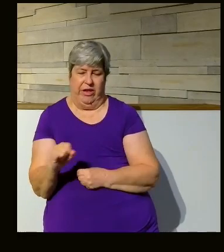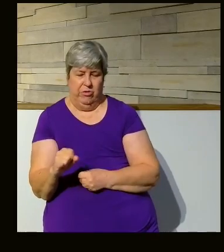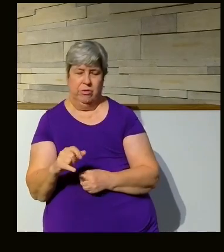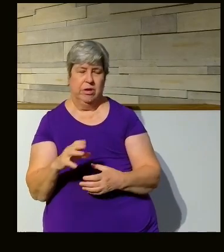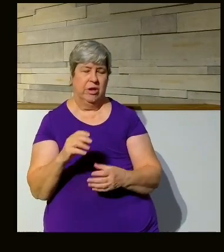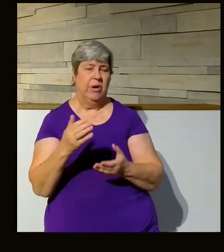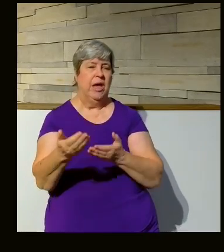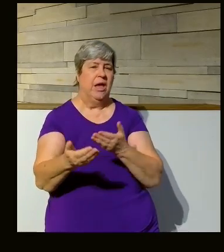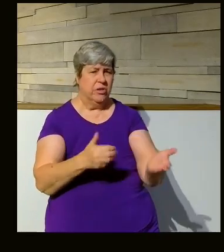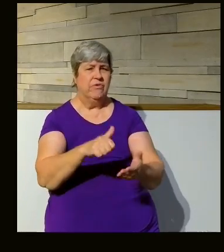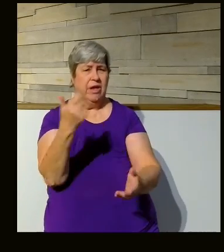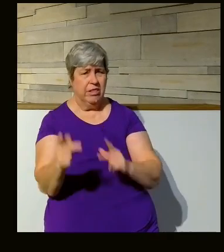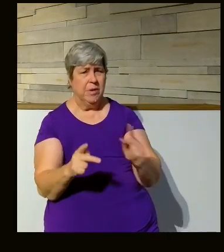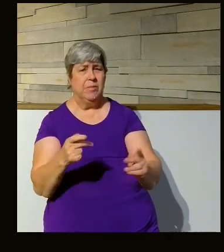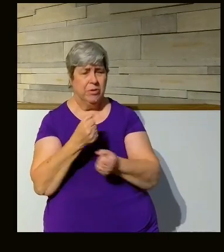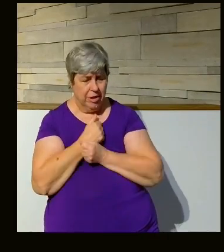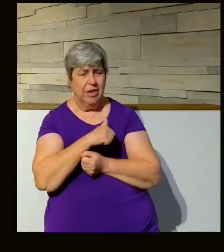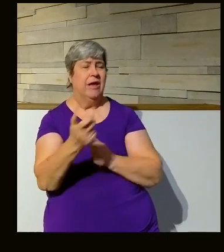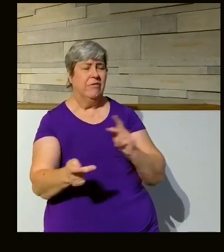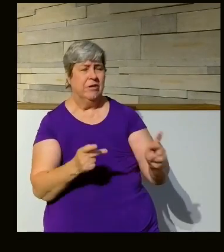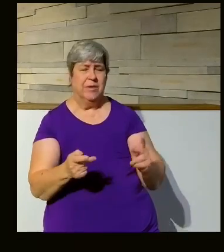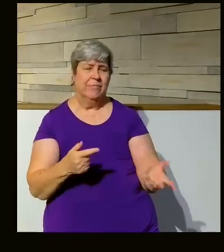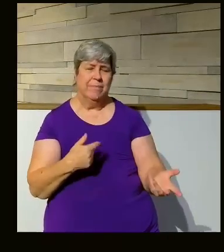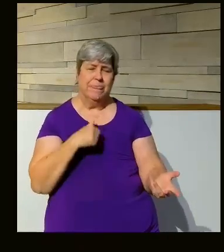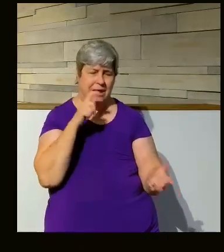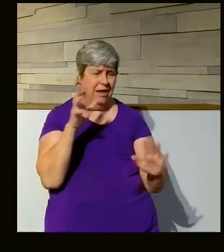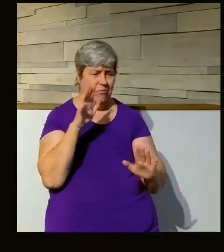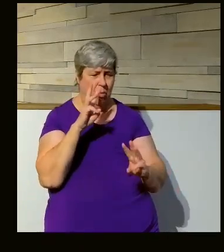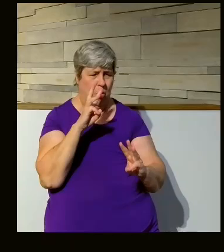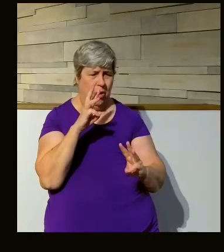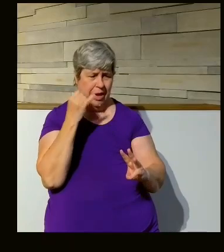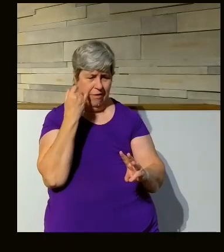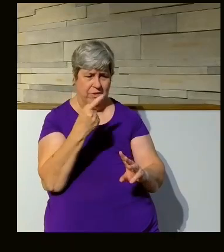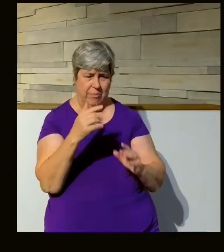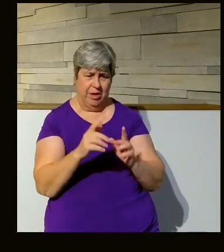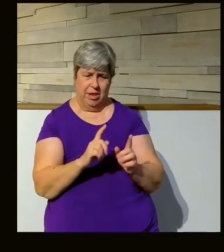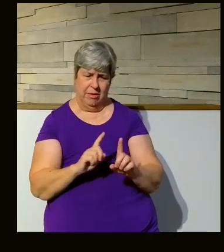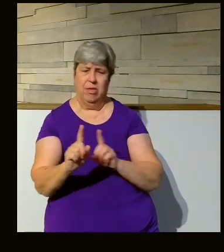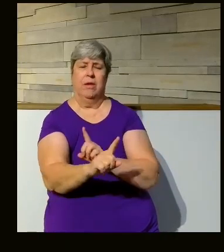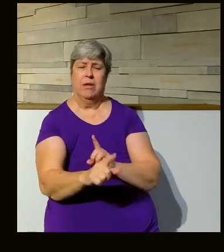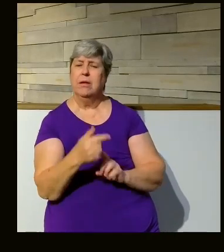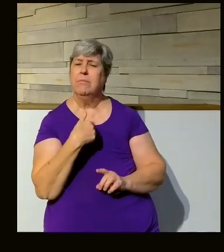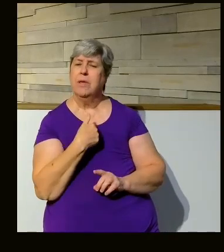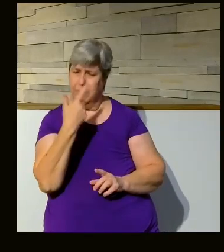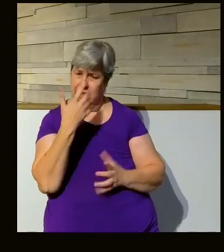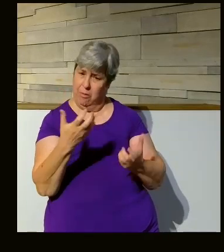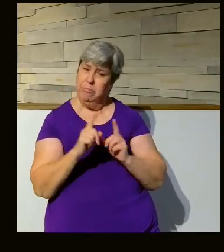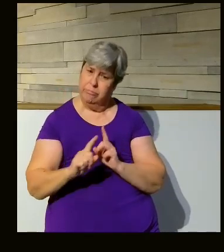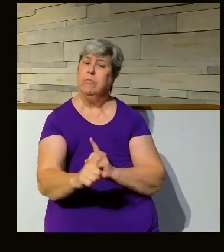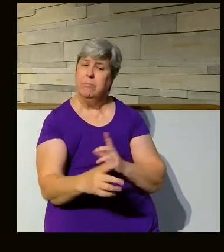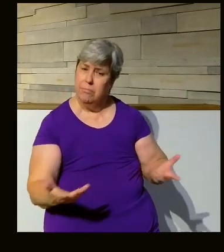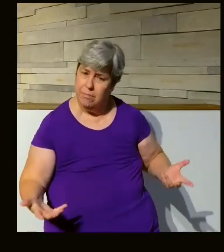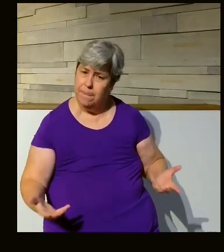serving others because you love other people. I don't have to worry about somebody getting ahead of me because I want them to get ahead